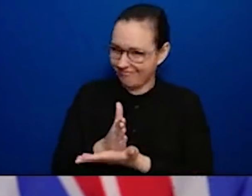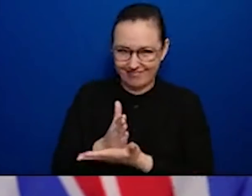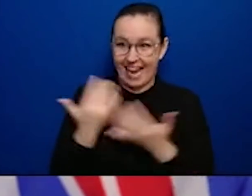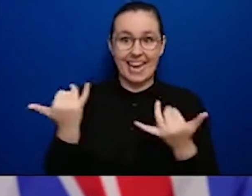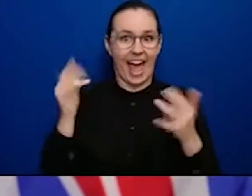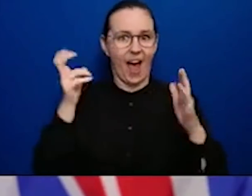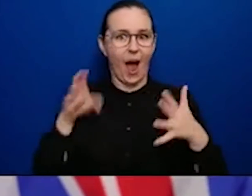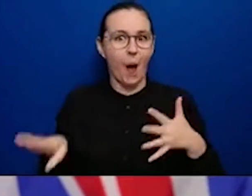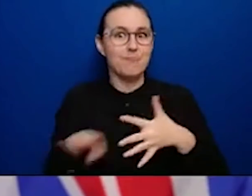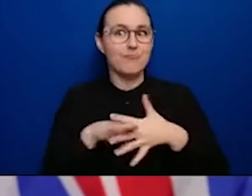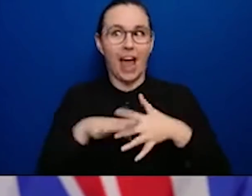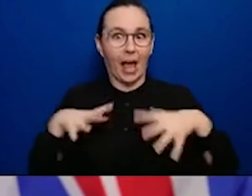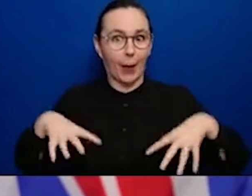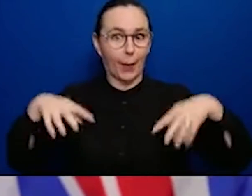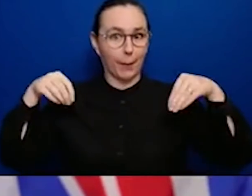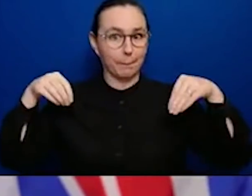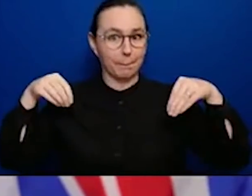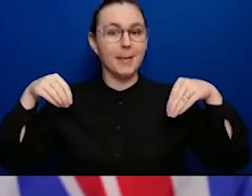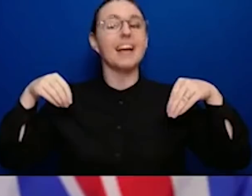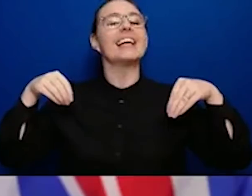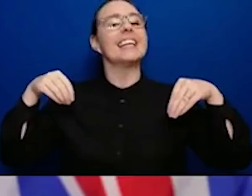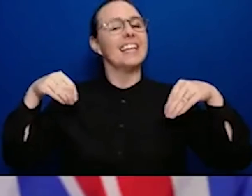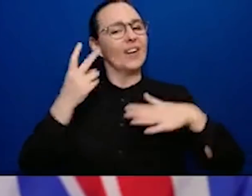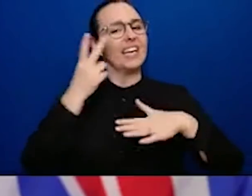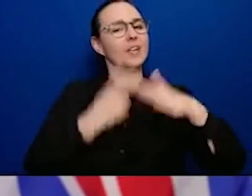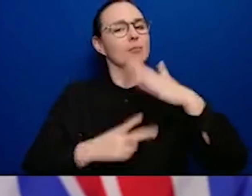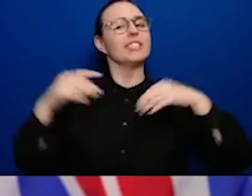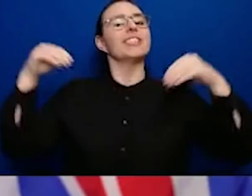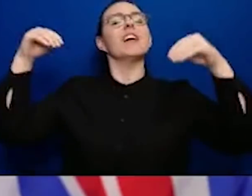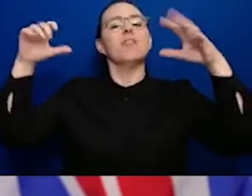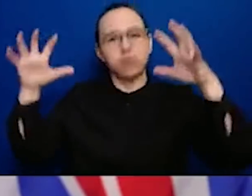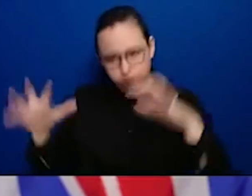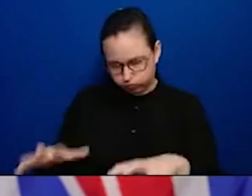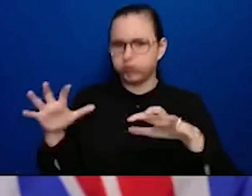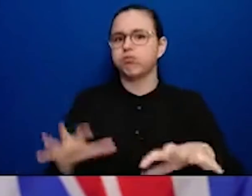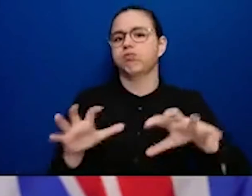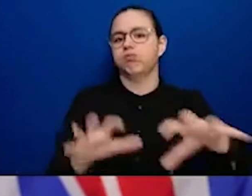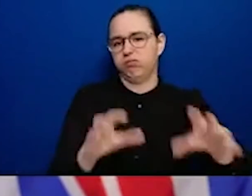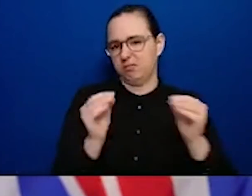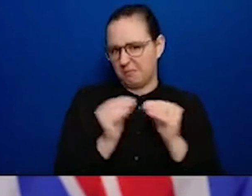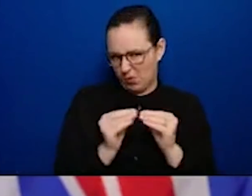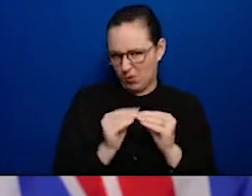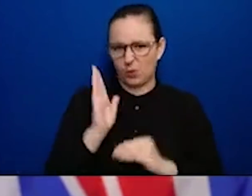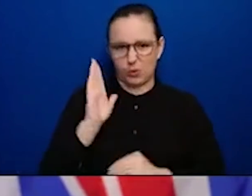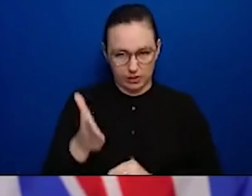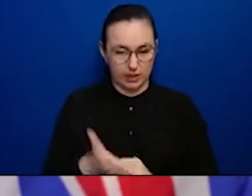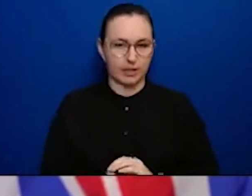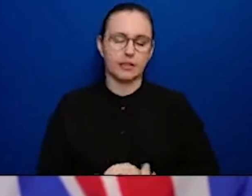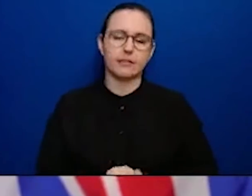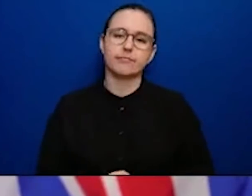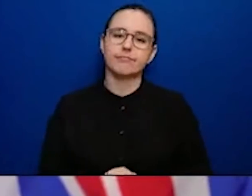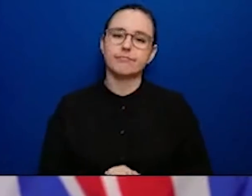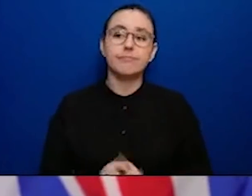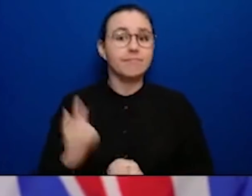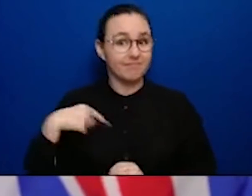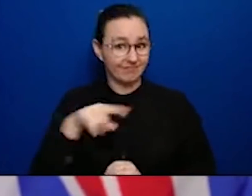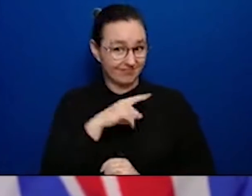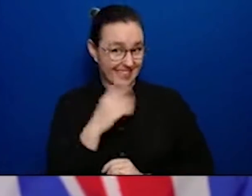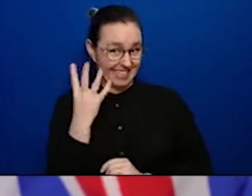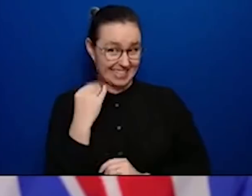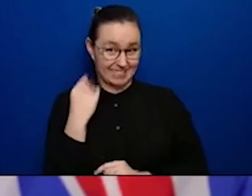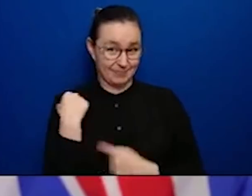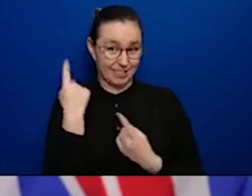a significant part of the storm is still to come throughout the rest of the day. The extreme weather events we've been experiencing are